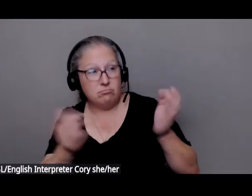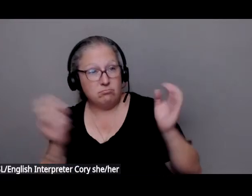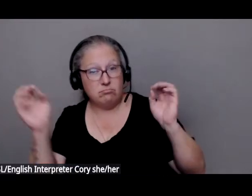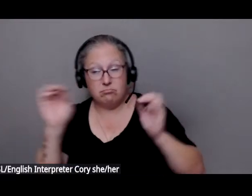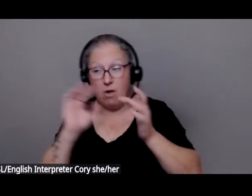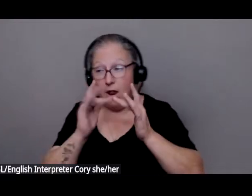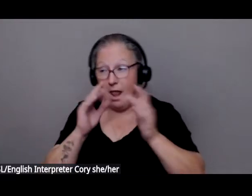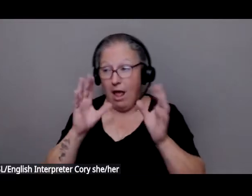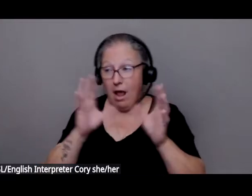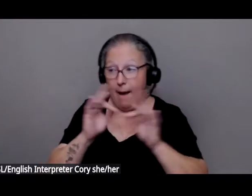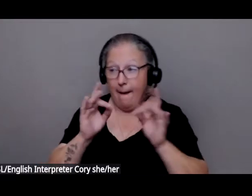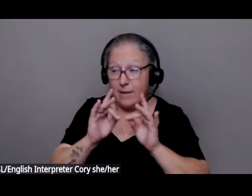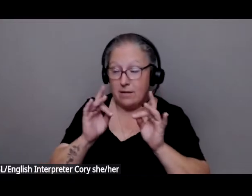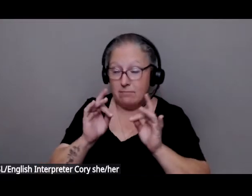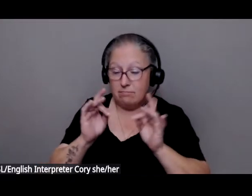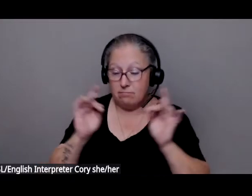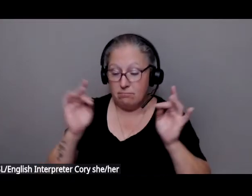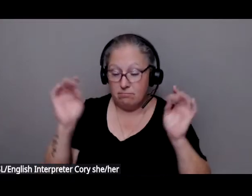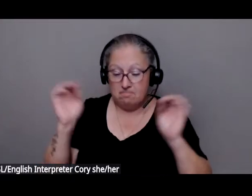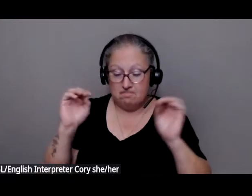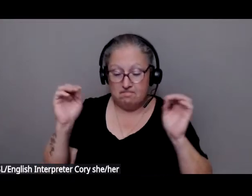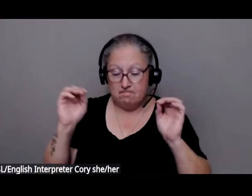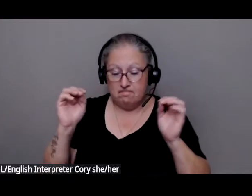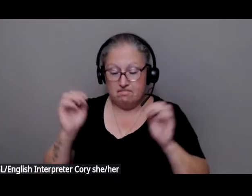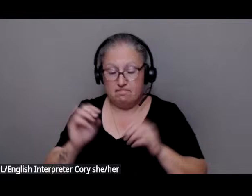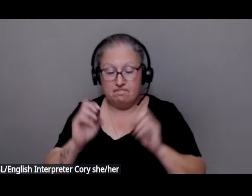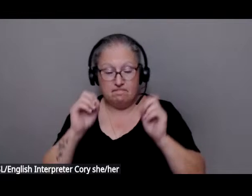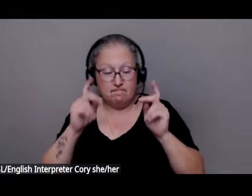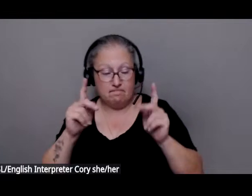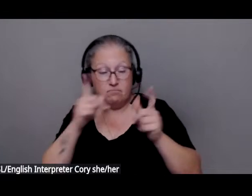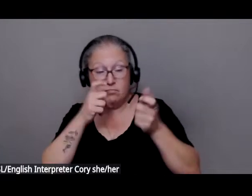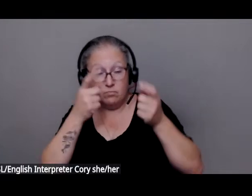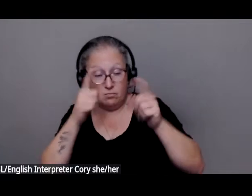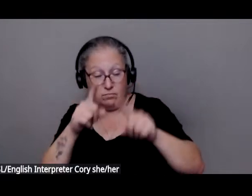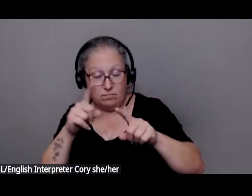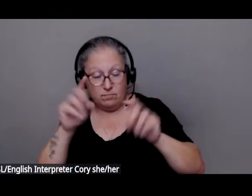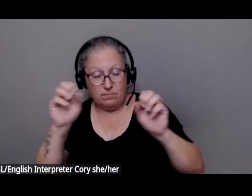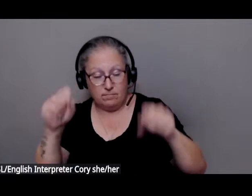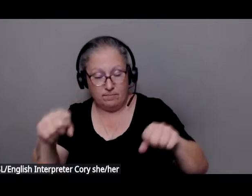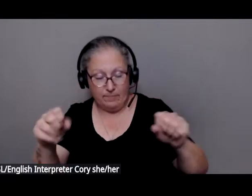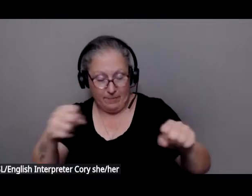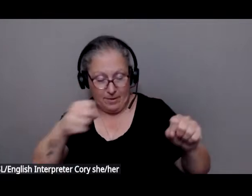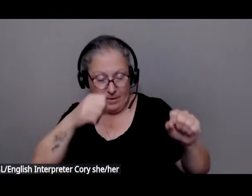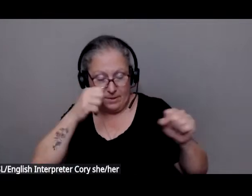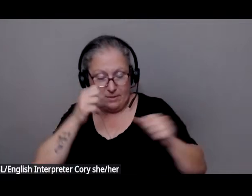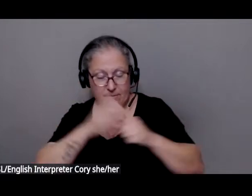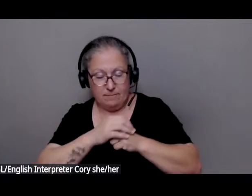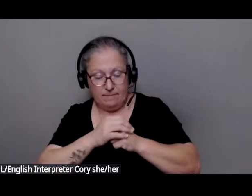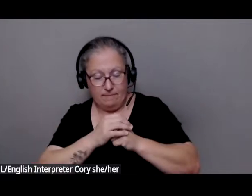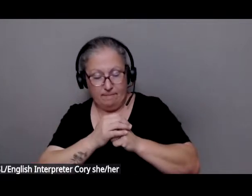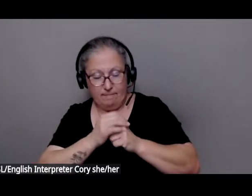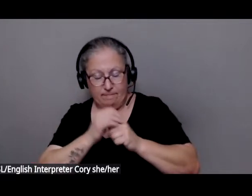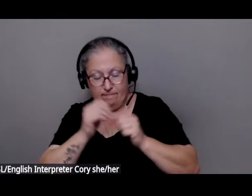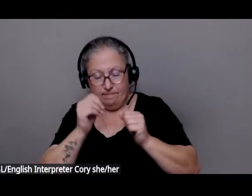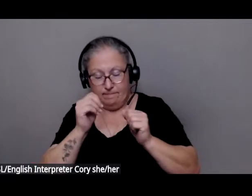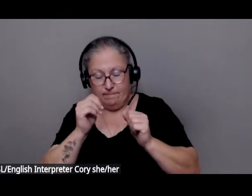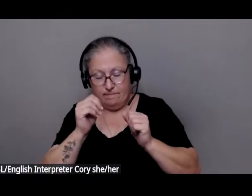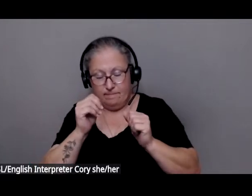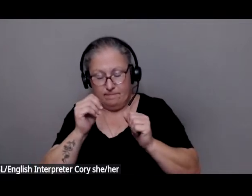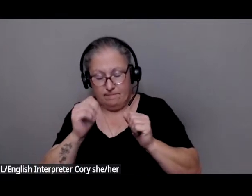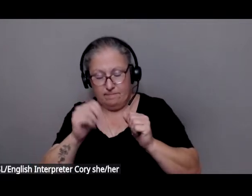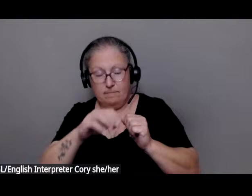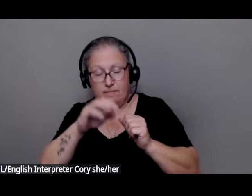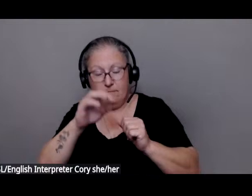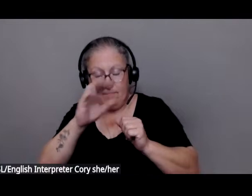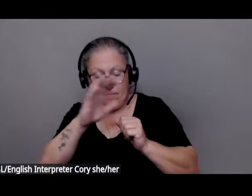online comments? There are none. Okay, all in favor? Aye. Aye. Item passes